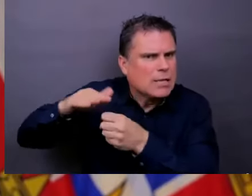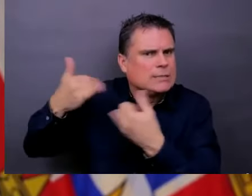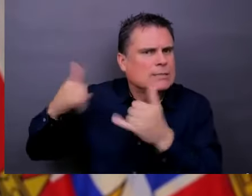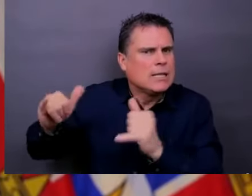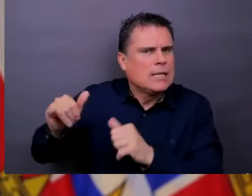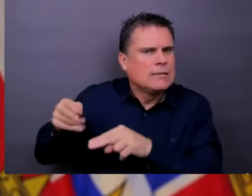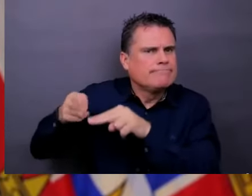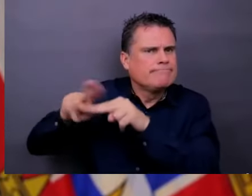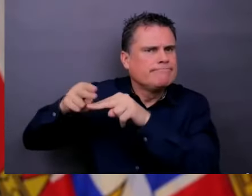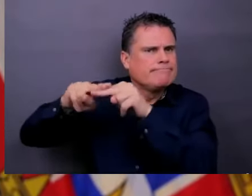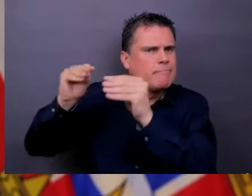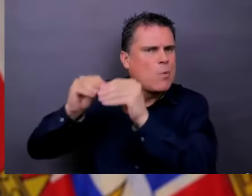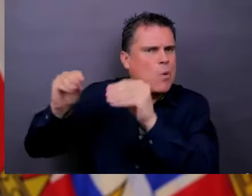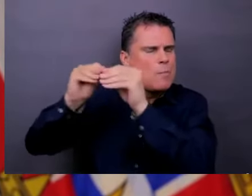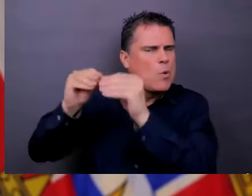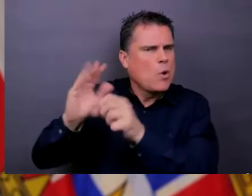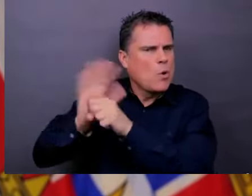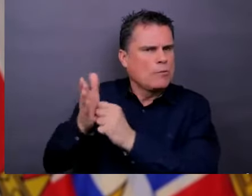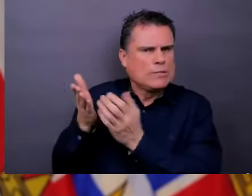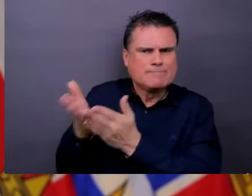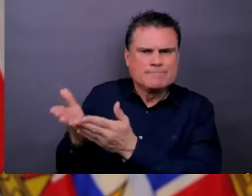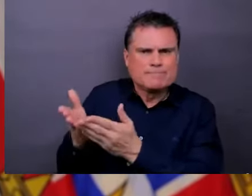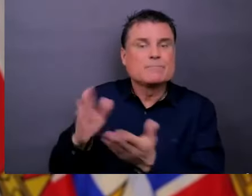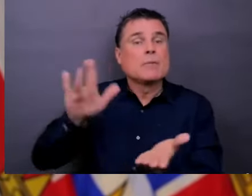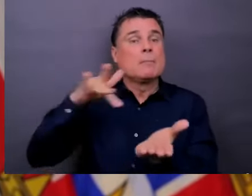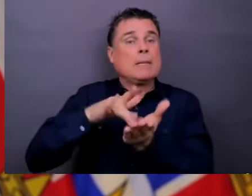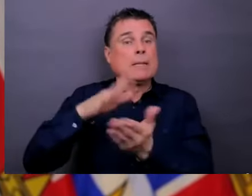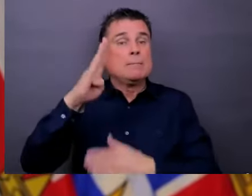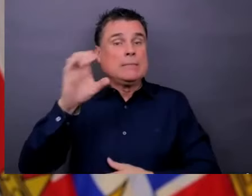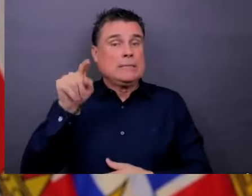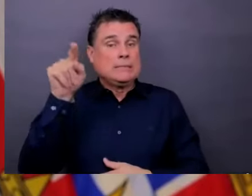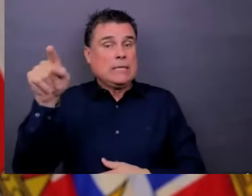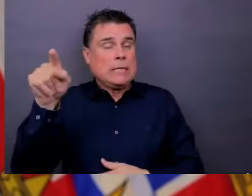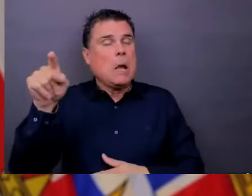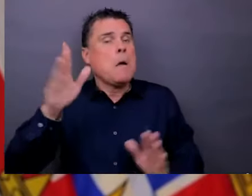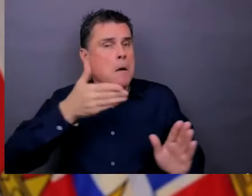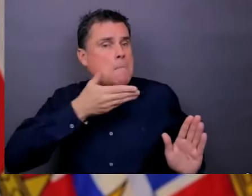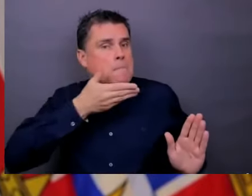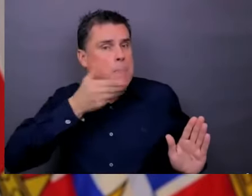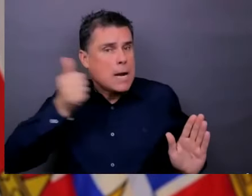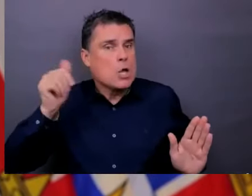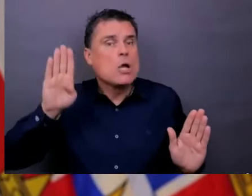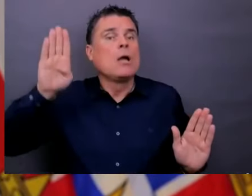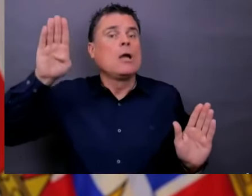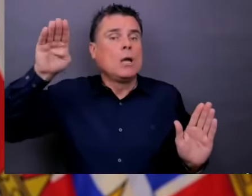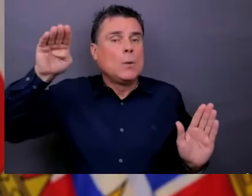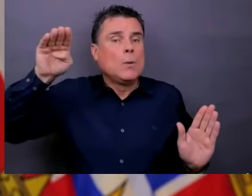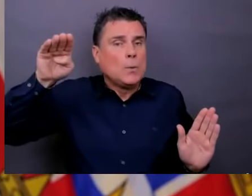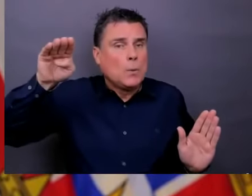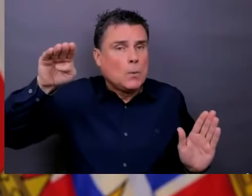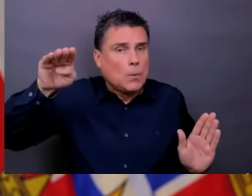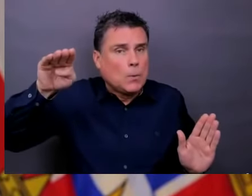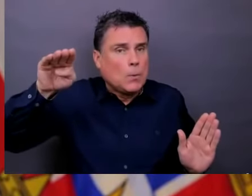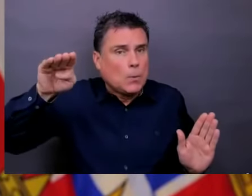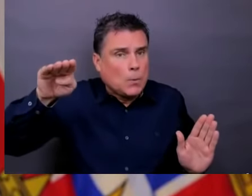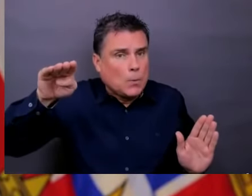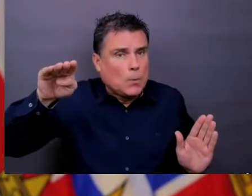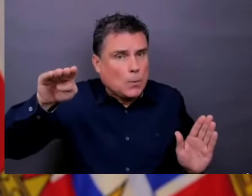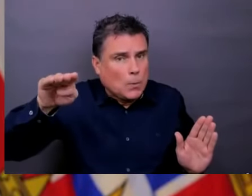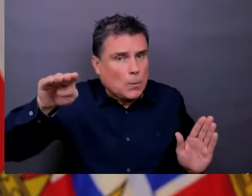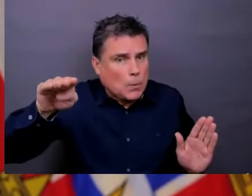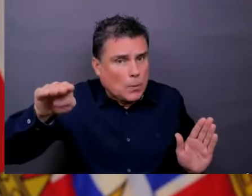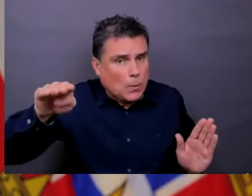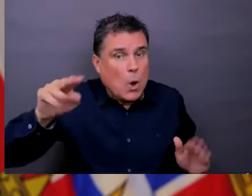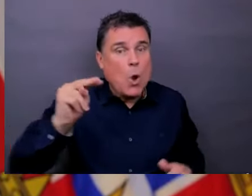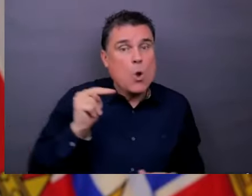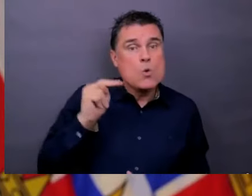have been settling down in the interior. We're still having challenging times, of course, in the north in many communities. But on the